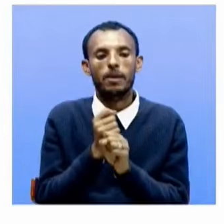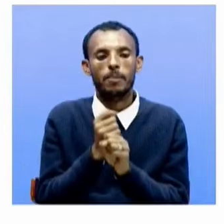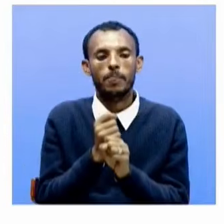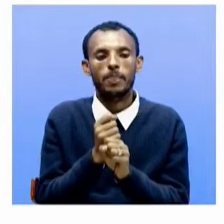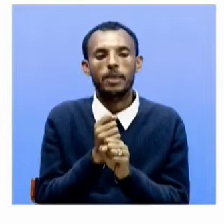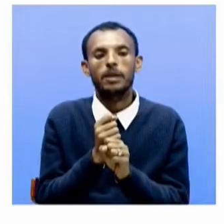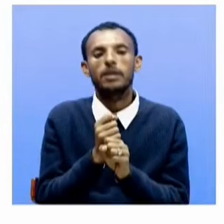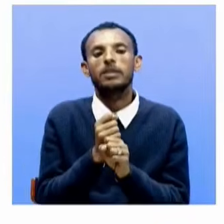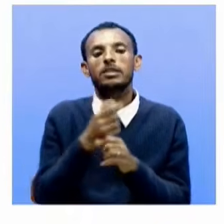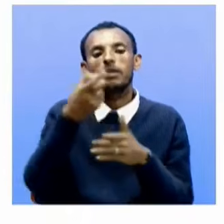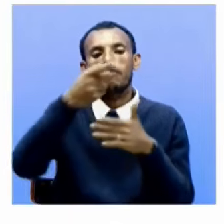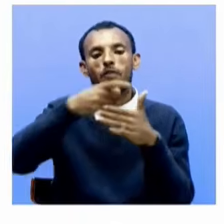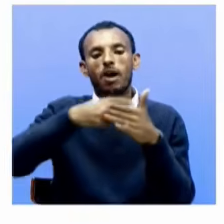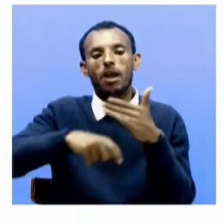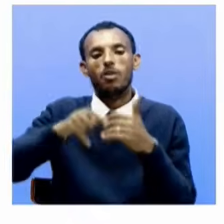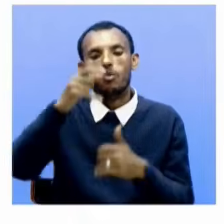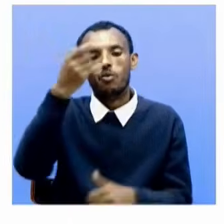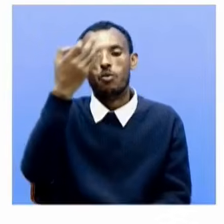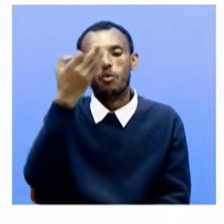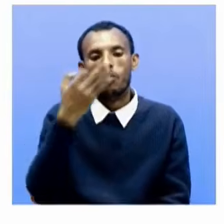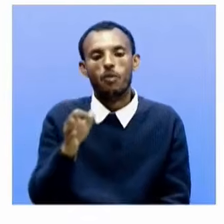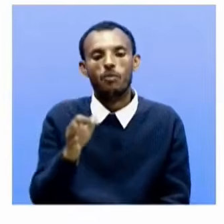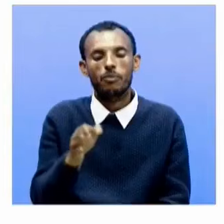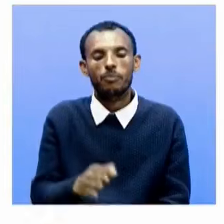the value of